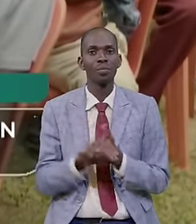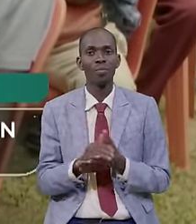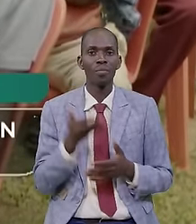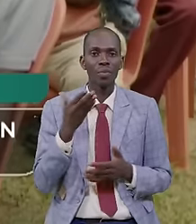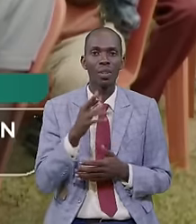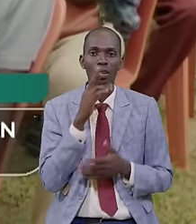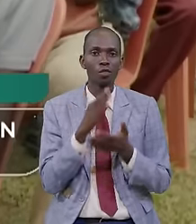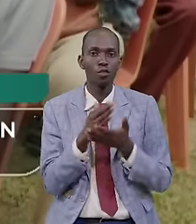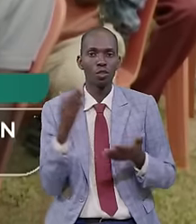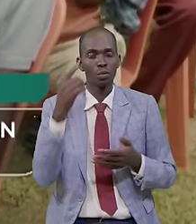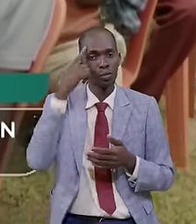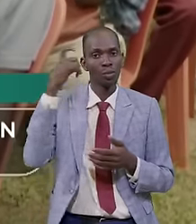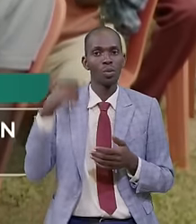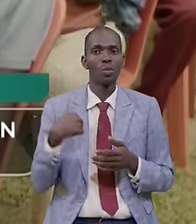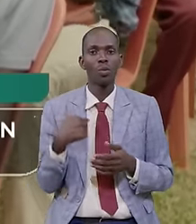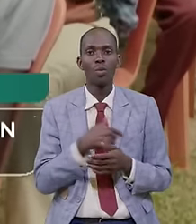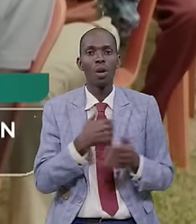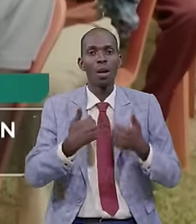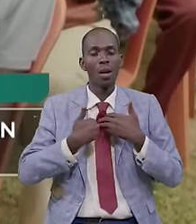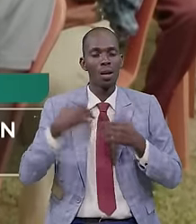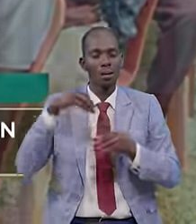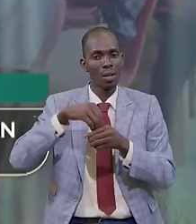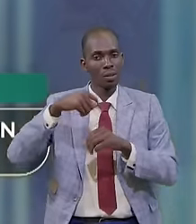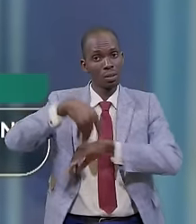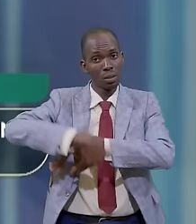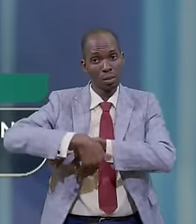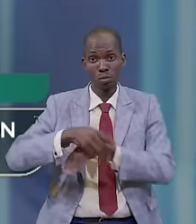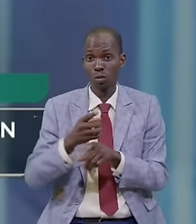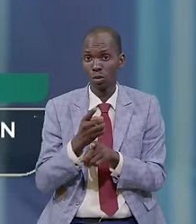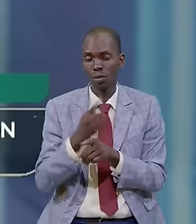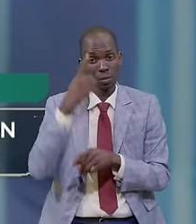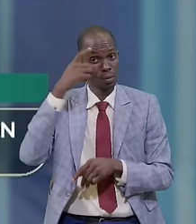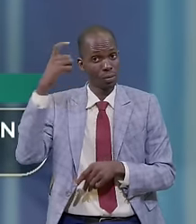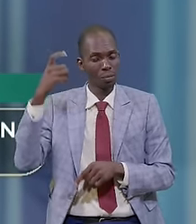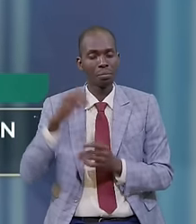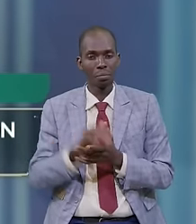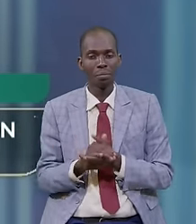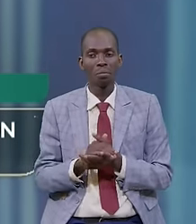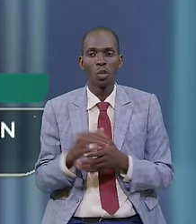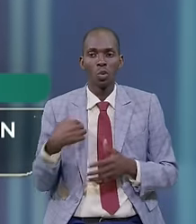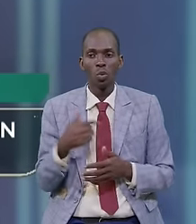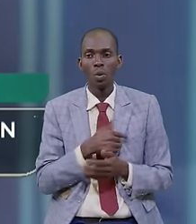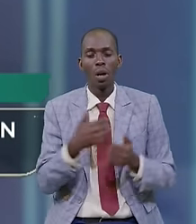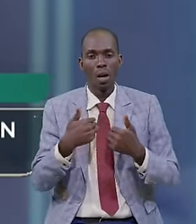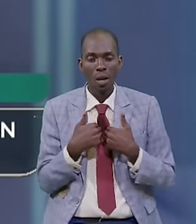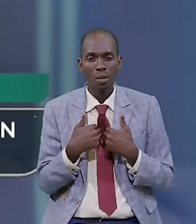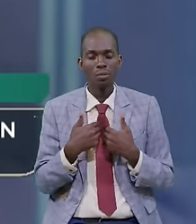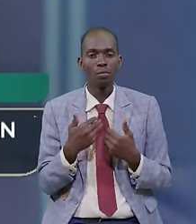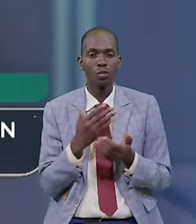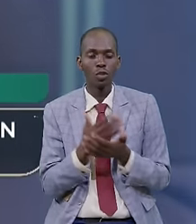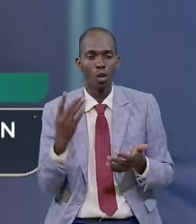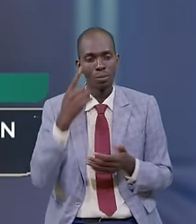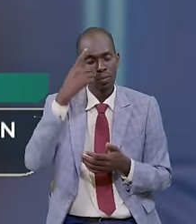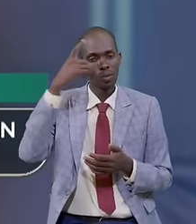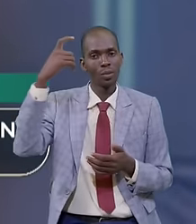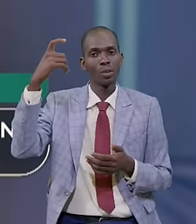we have in the night. The dream. There's some dreams we have that